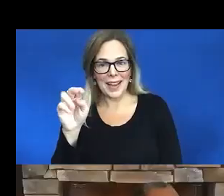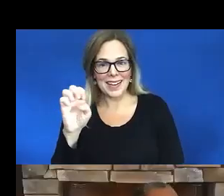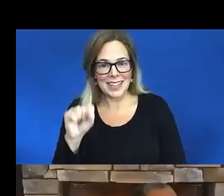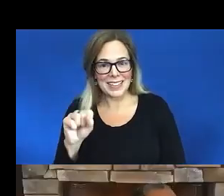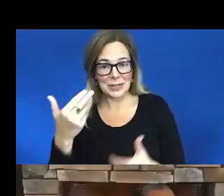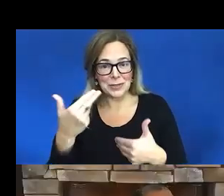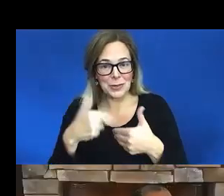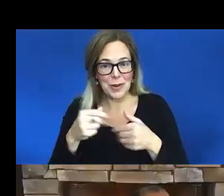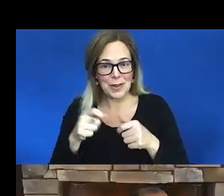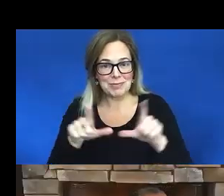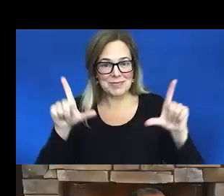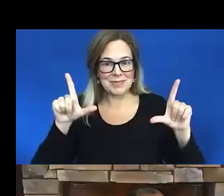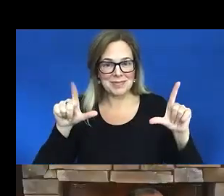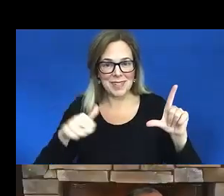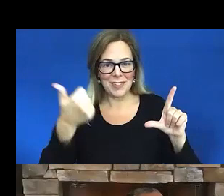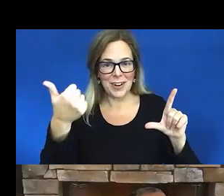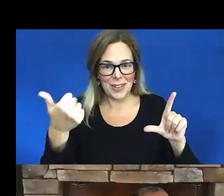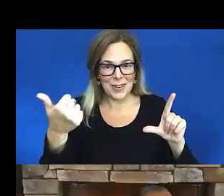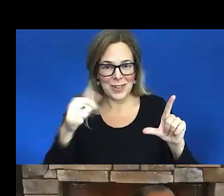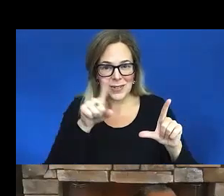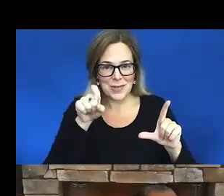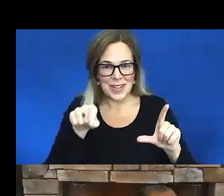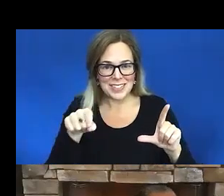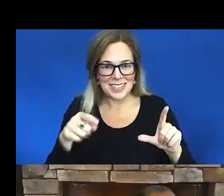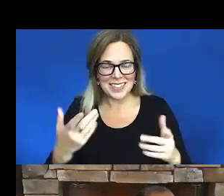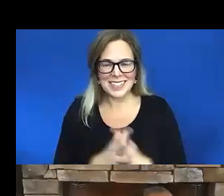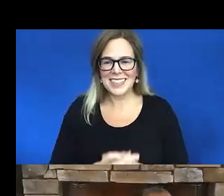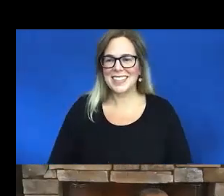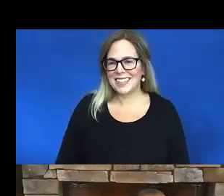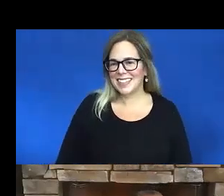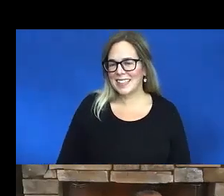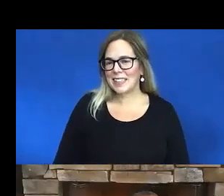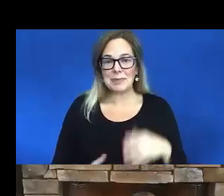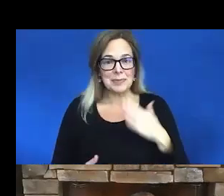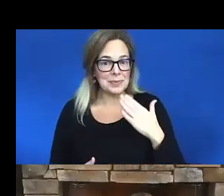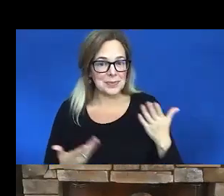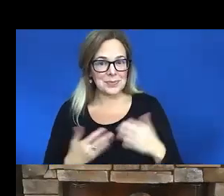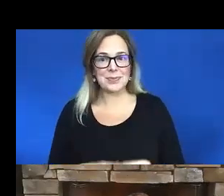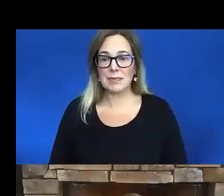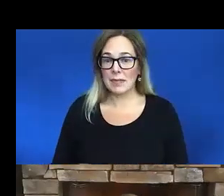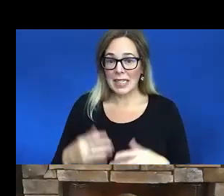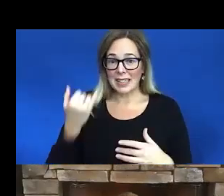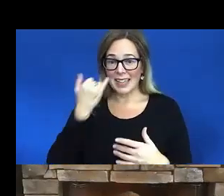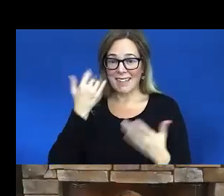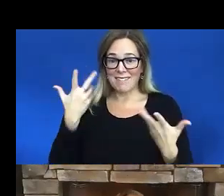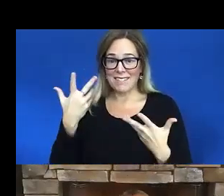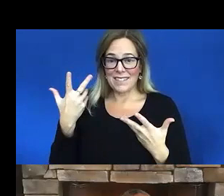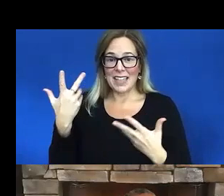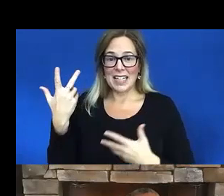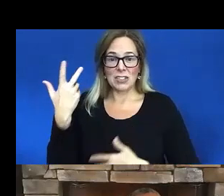one other question here that's come in here? Should those of us who are vaccinated and had a breakthrough